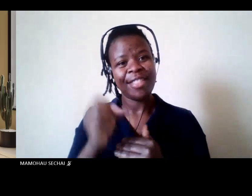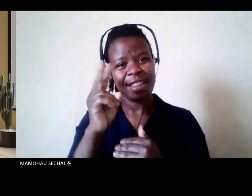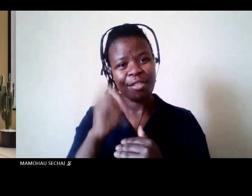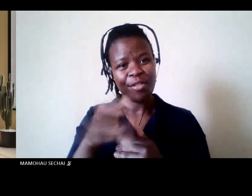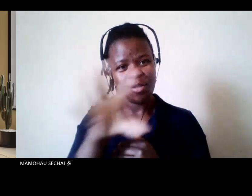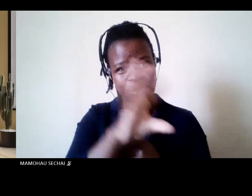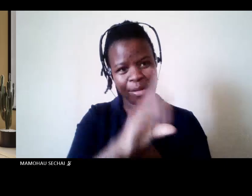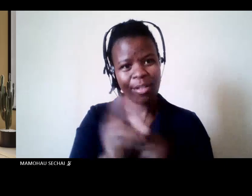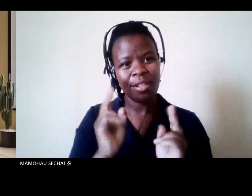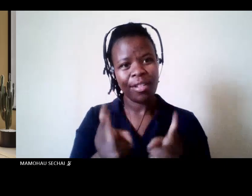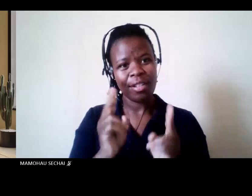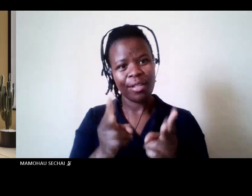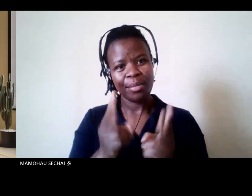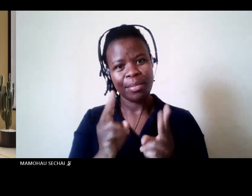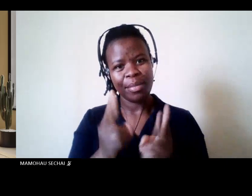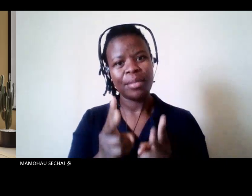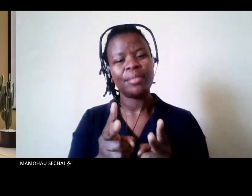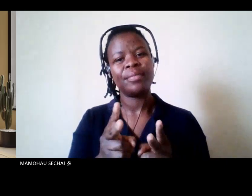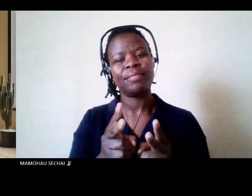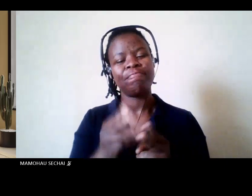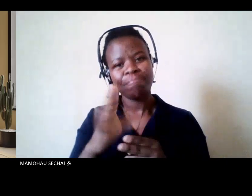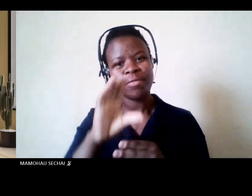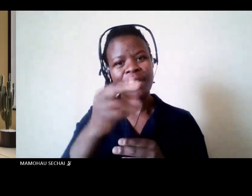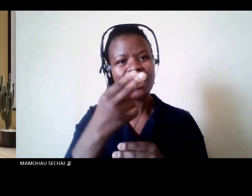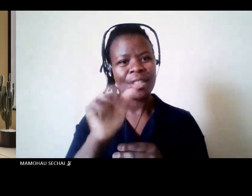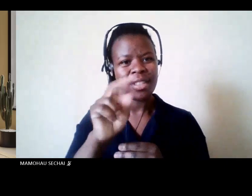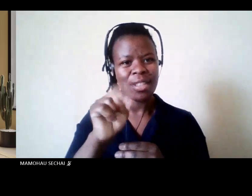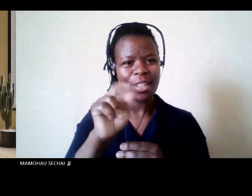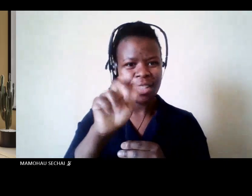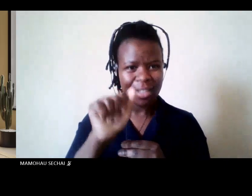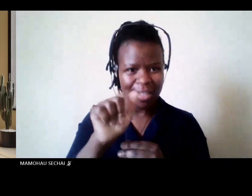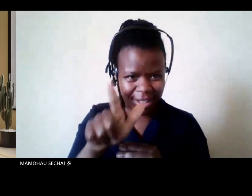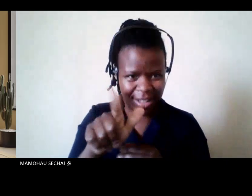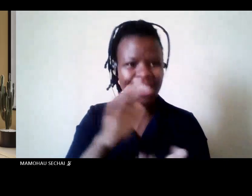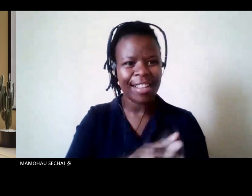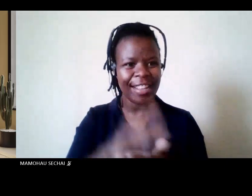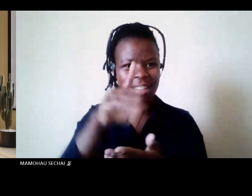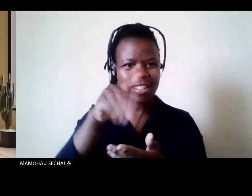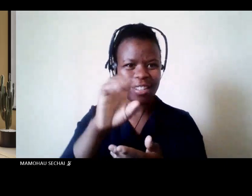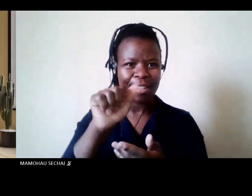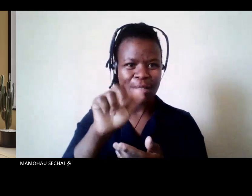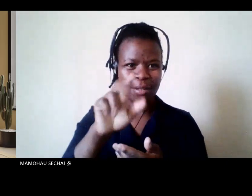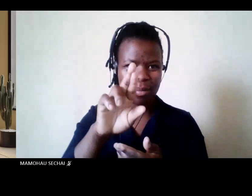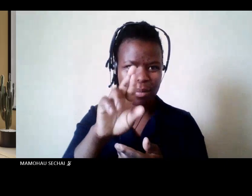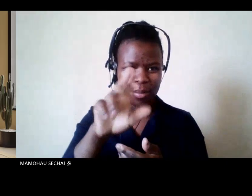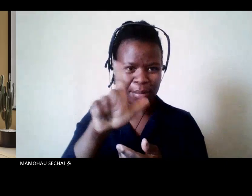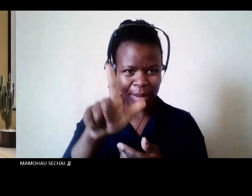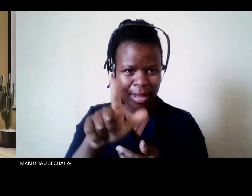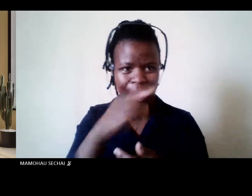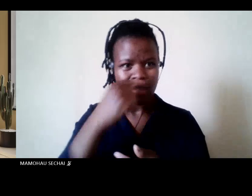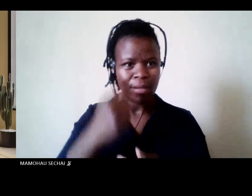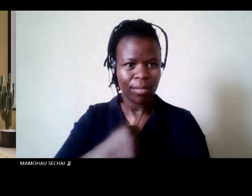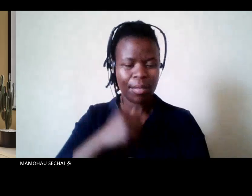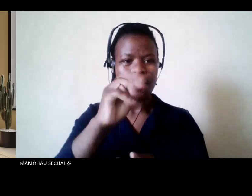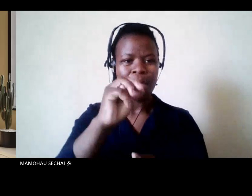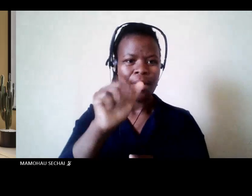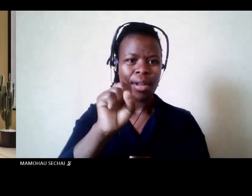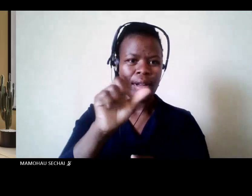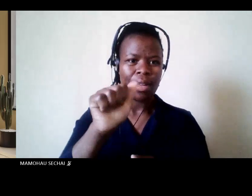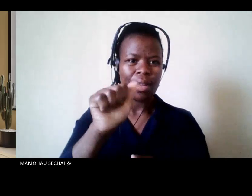afternoon, Chantal, and good afternoon, Pearl. My name is Masabata. Surname